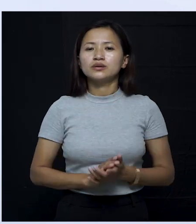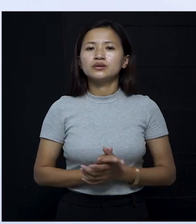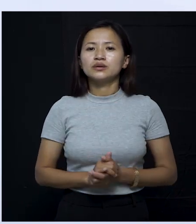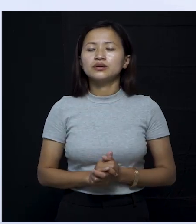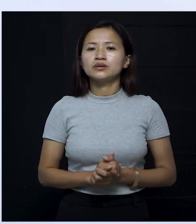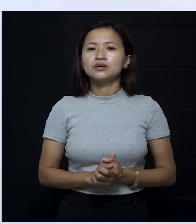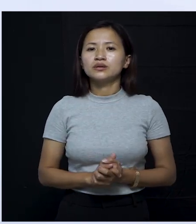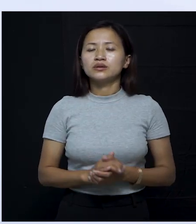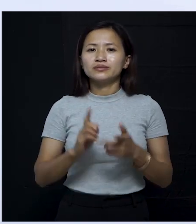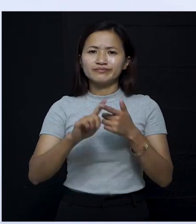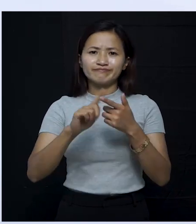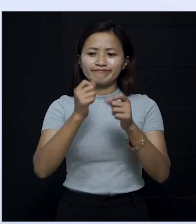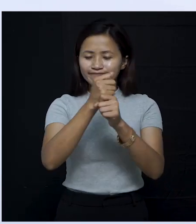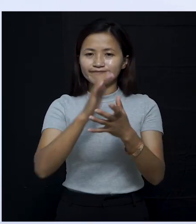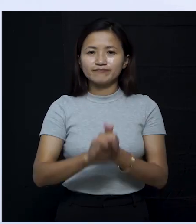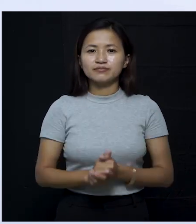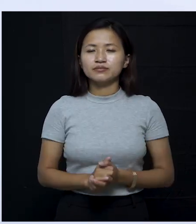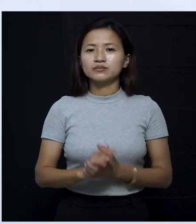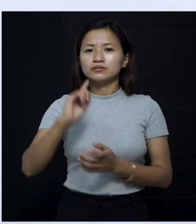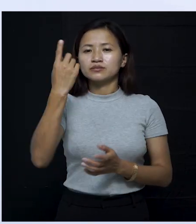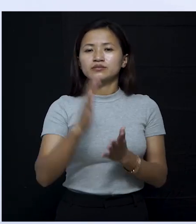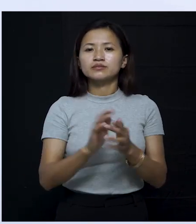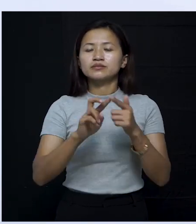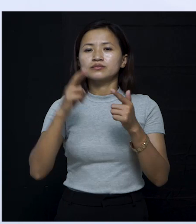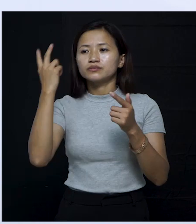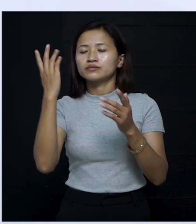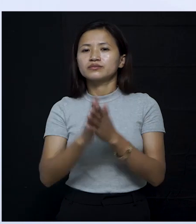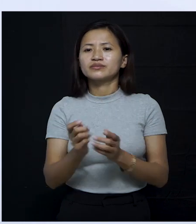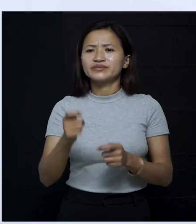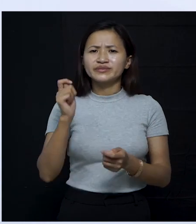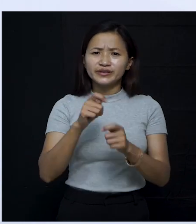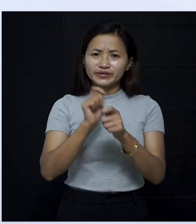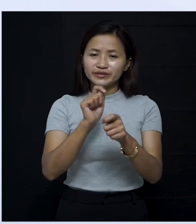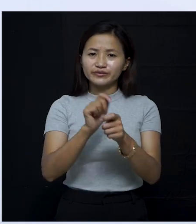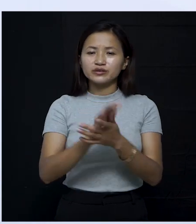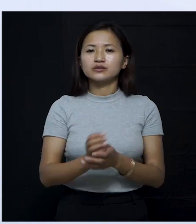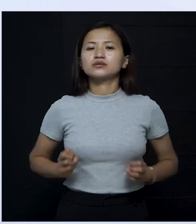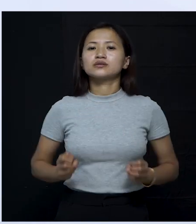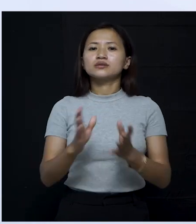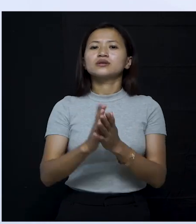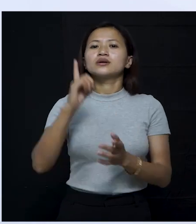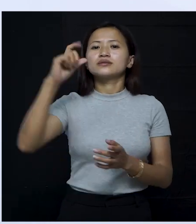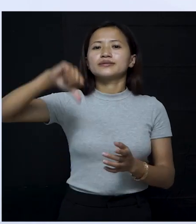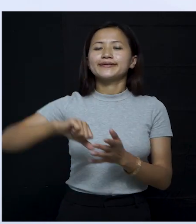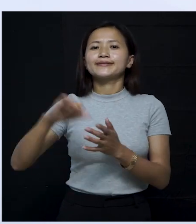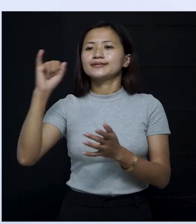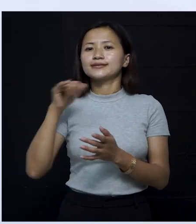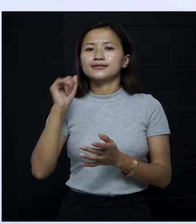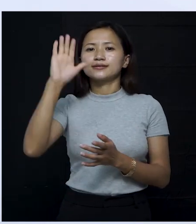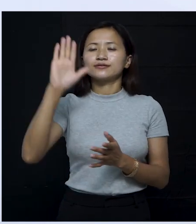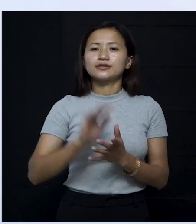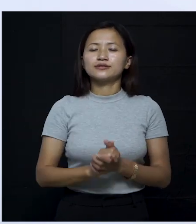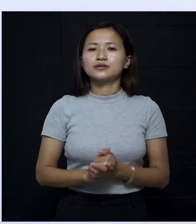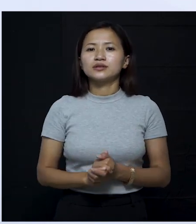also, like for example, the first transport service was inaugurated in 1965.